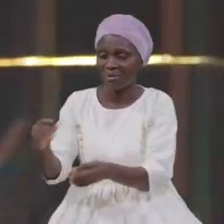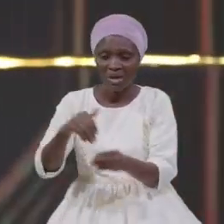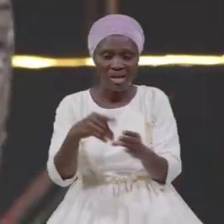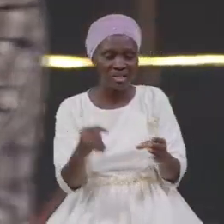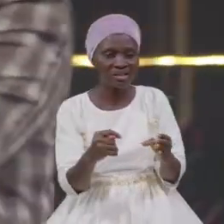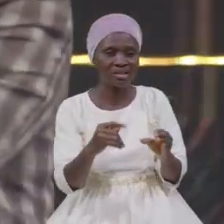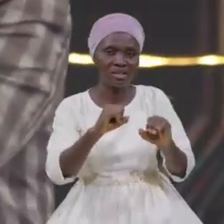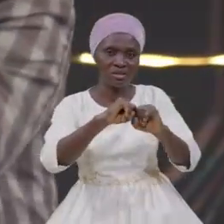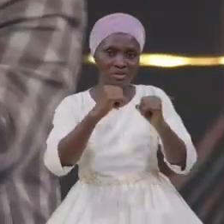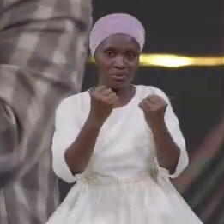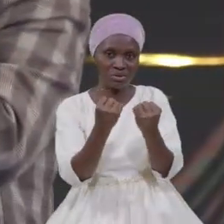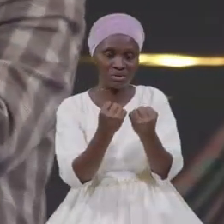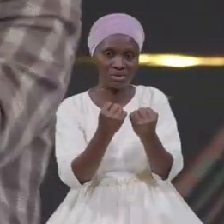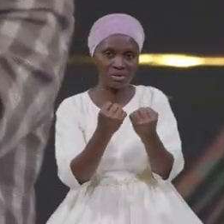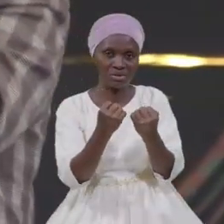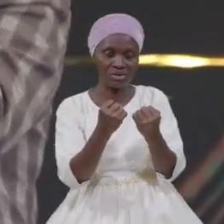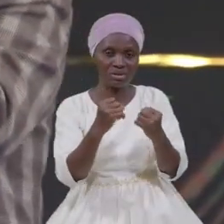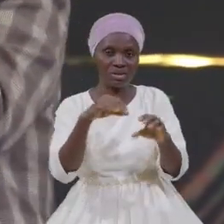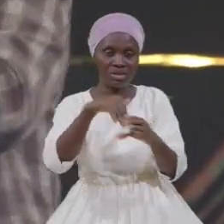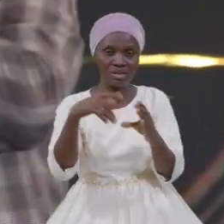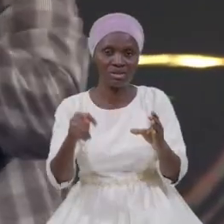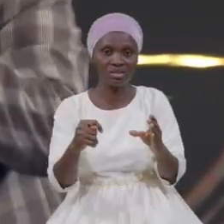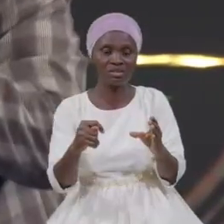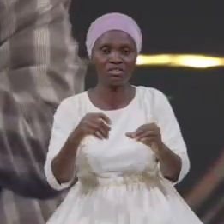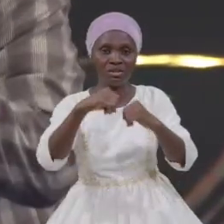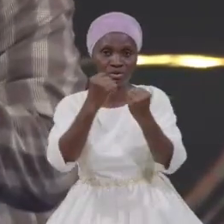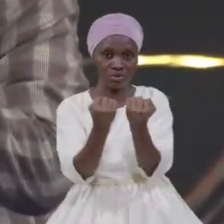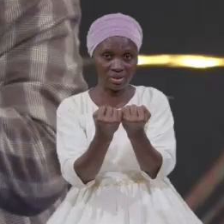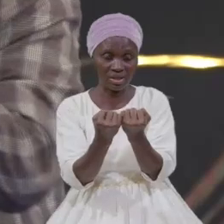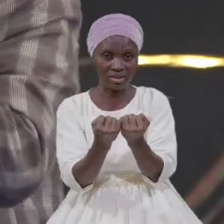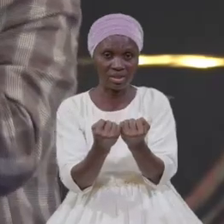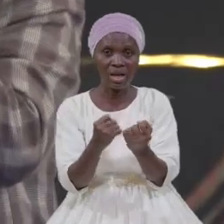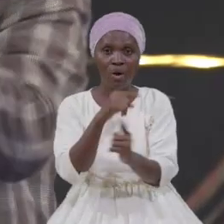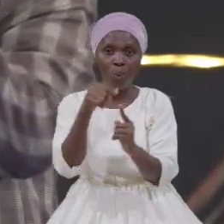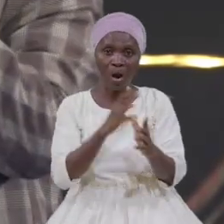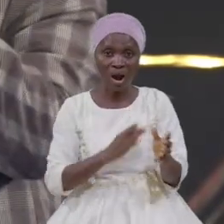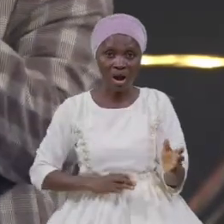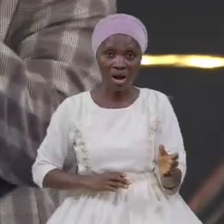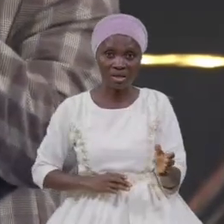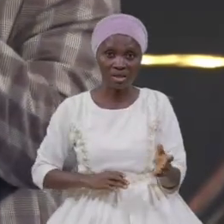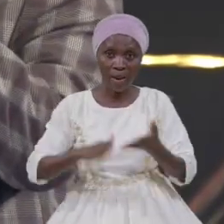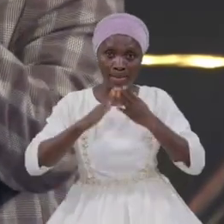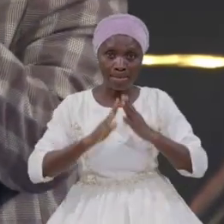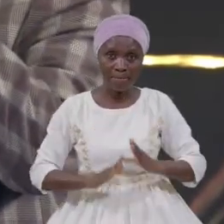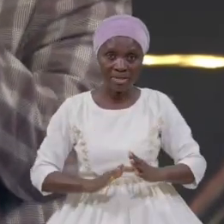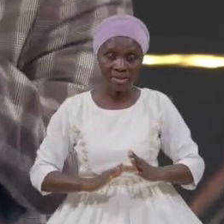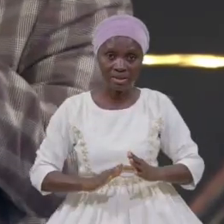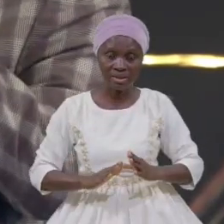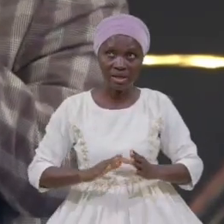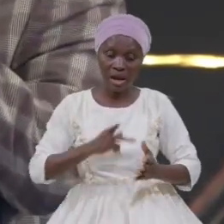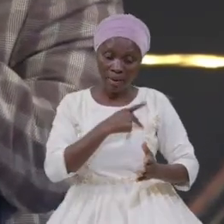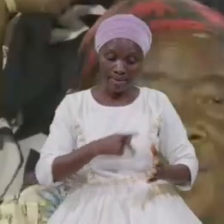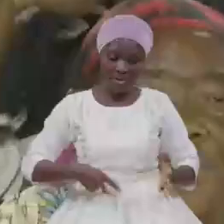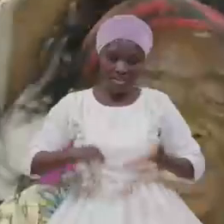when Christ, the Prince of Peace, when he enters into you, you'll have peace in your